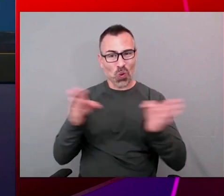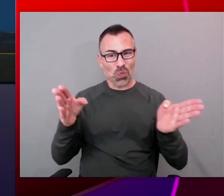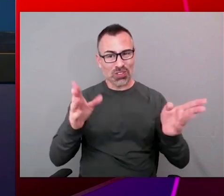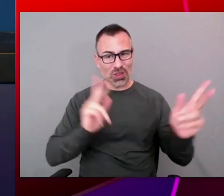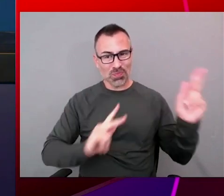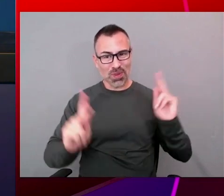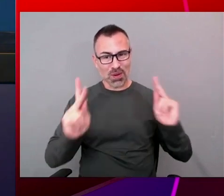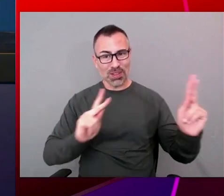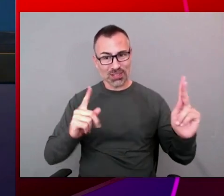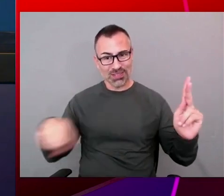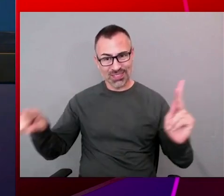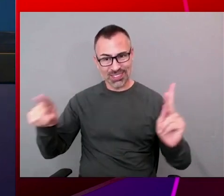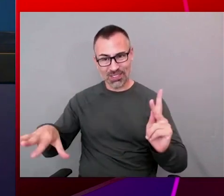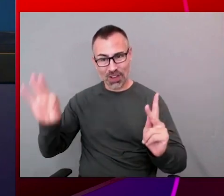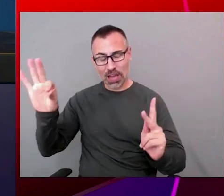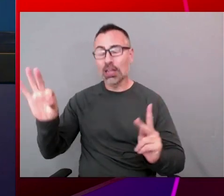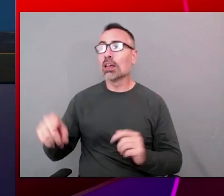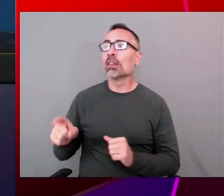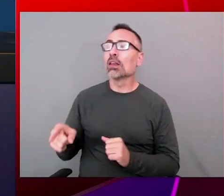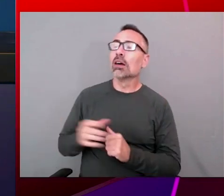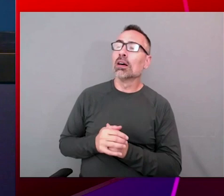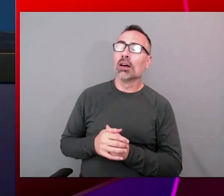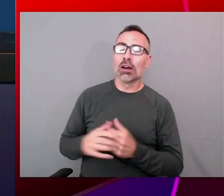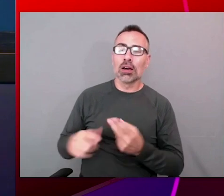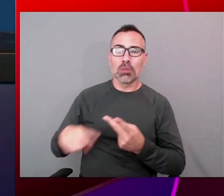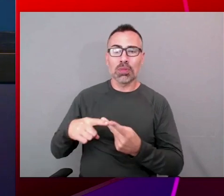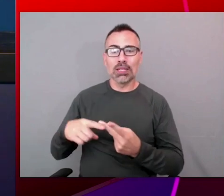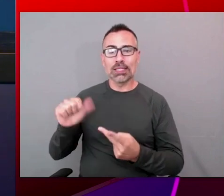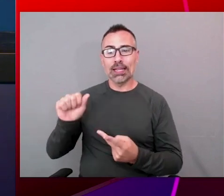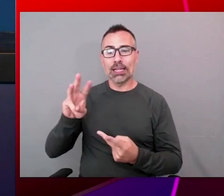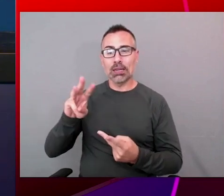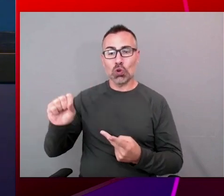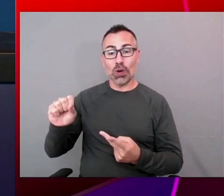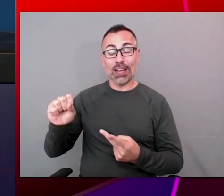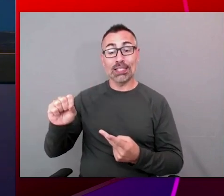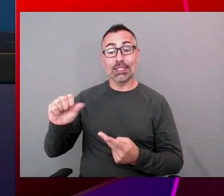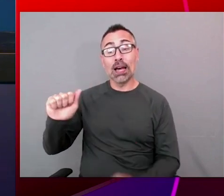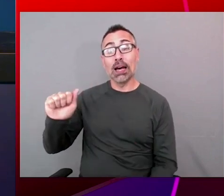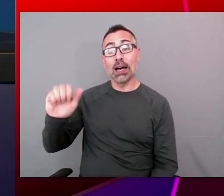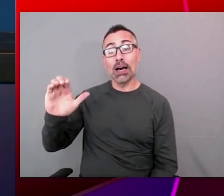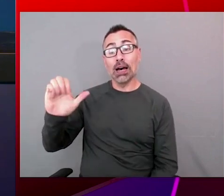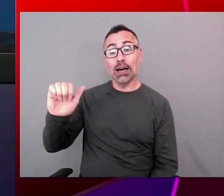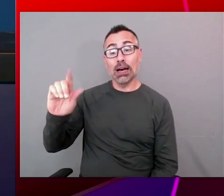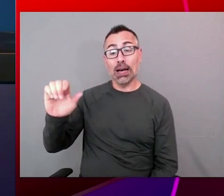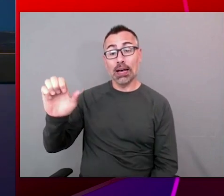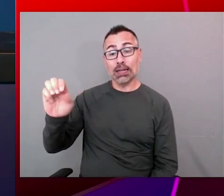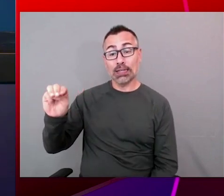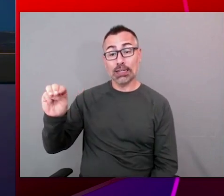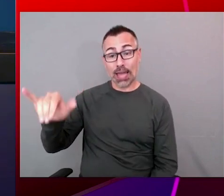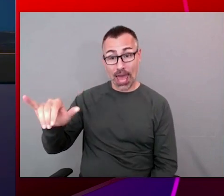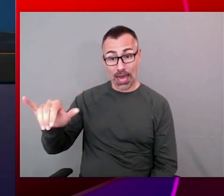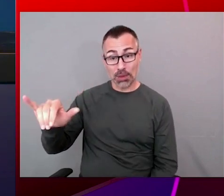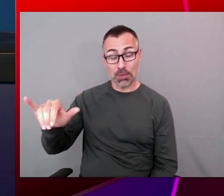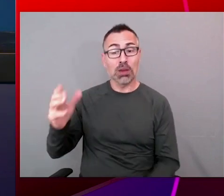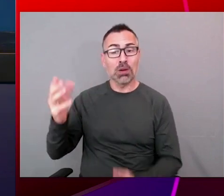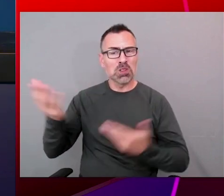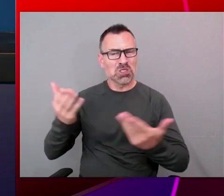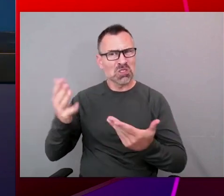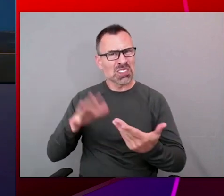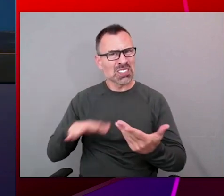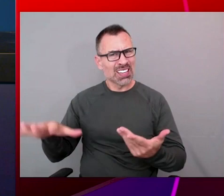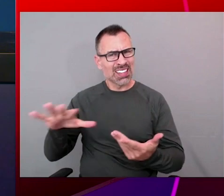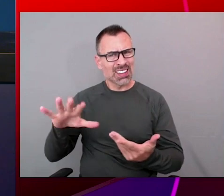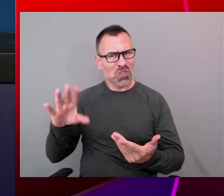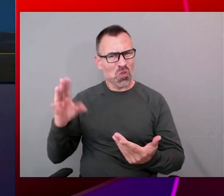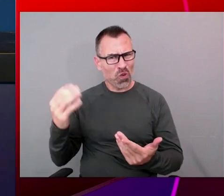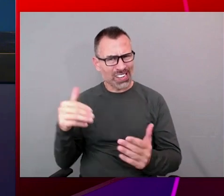We also are leveraging AWS Academy, which services, I think something like 14,000, I may get